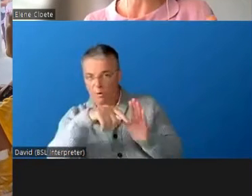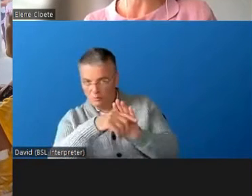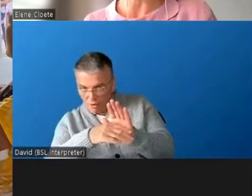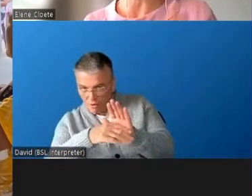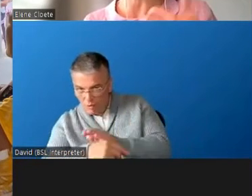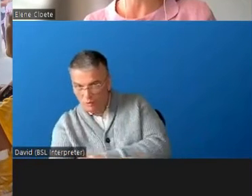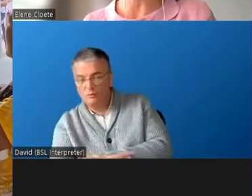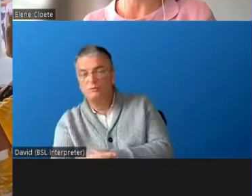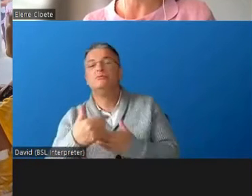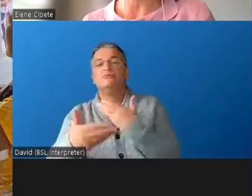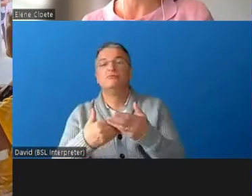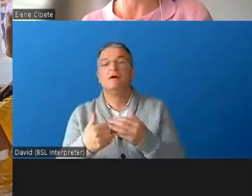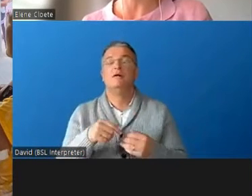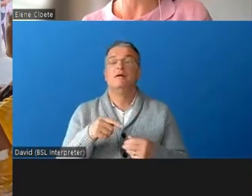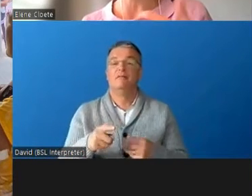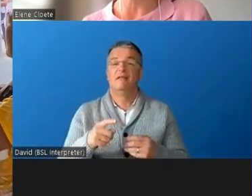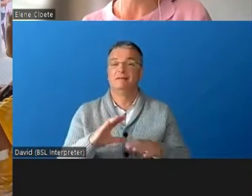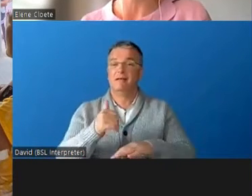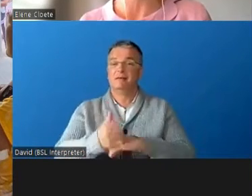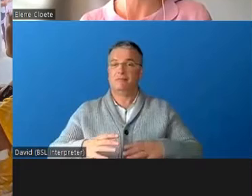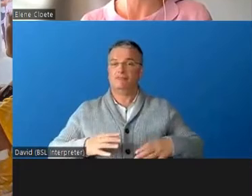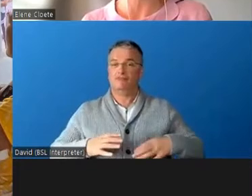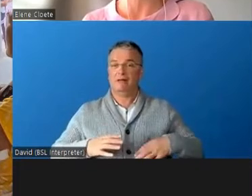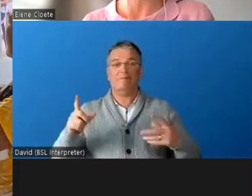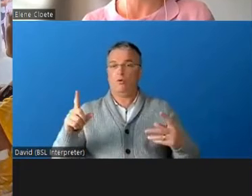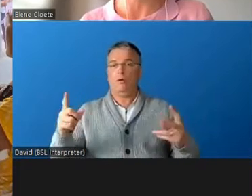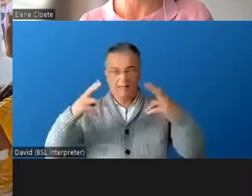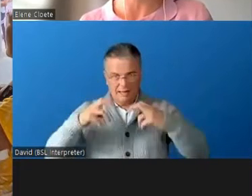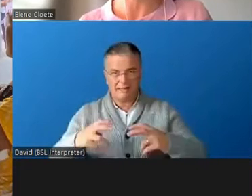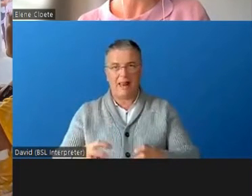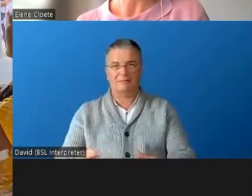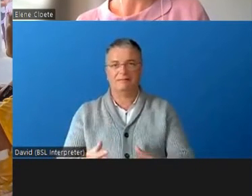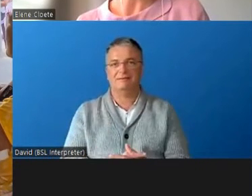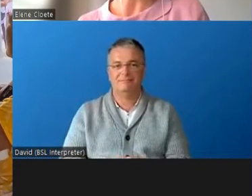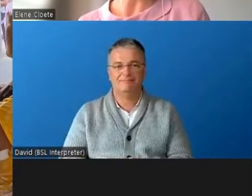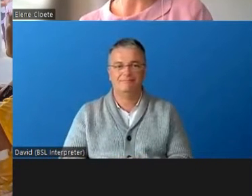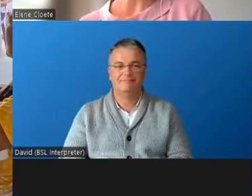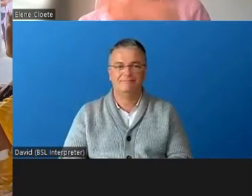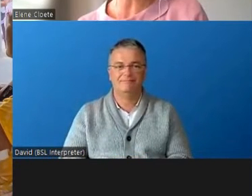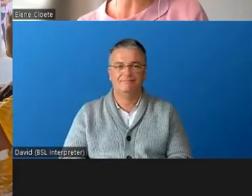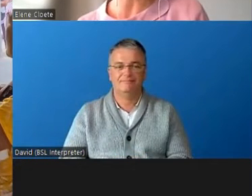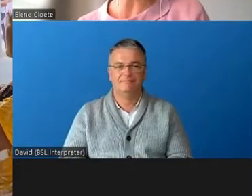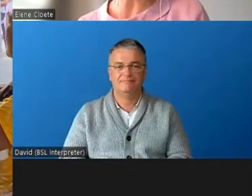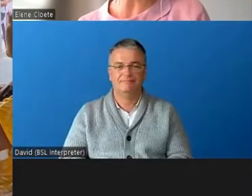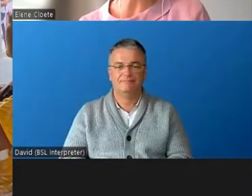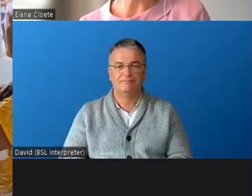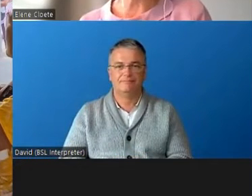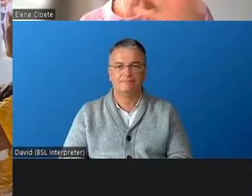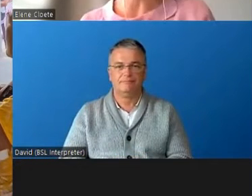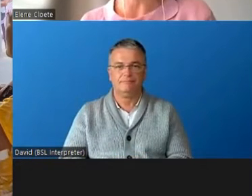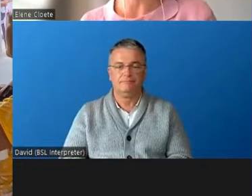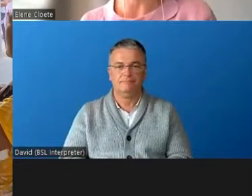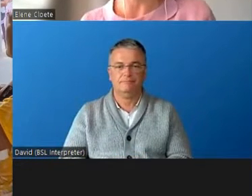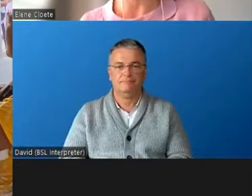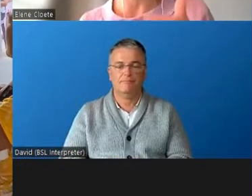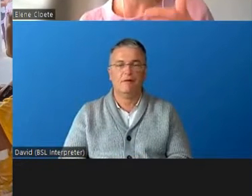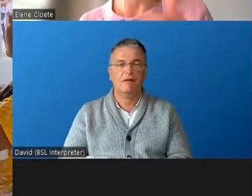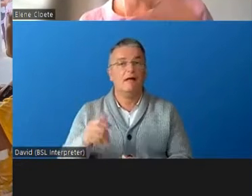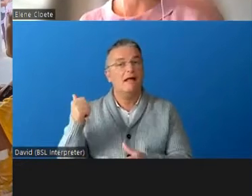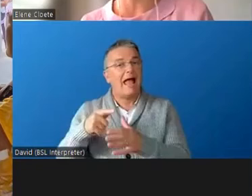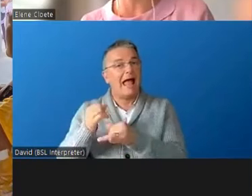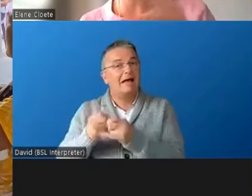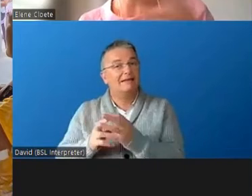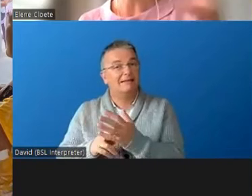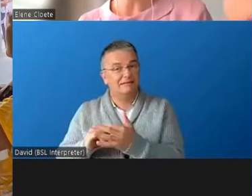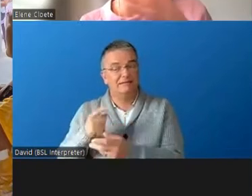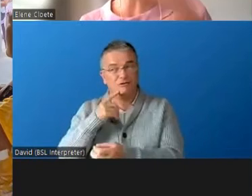that set them up very nicely for the analysis part of the process. As they were doing that, Agnes shared that